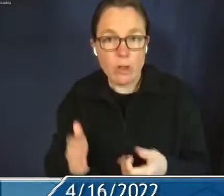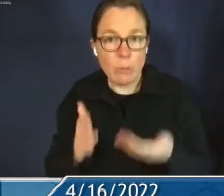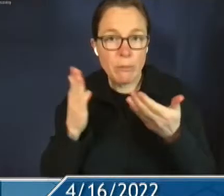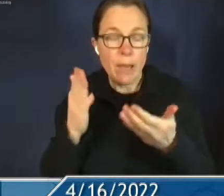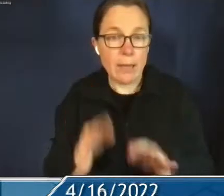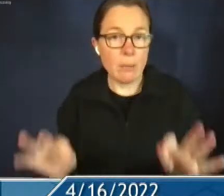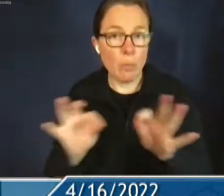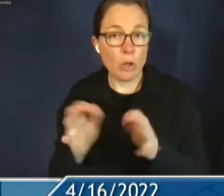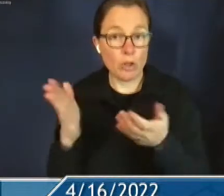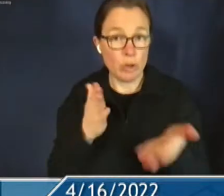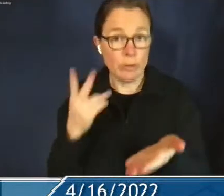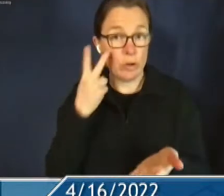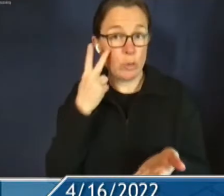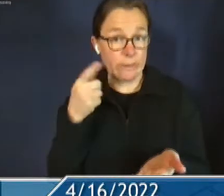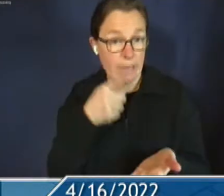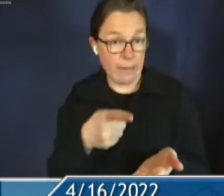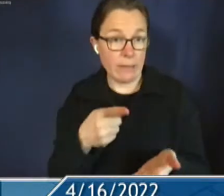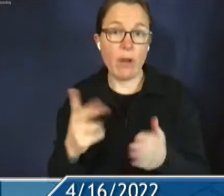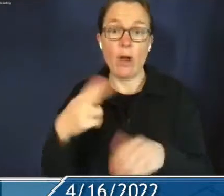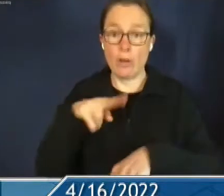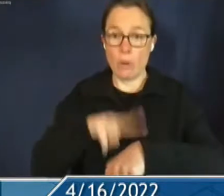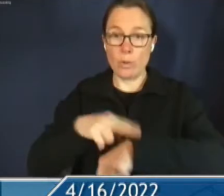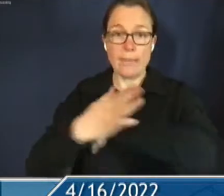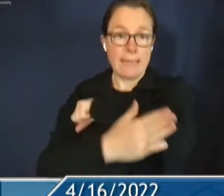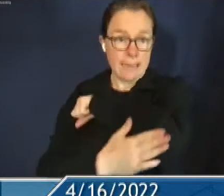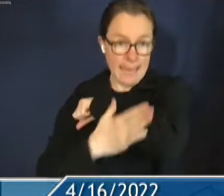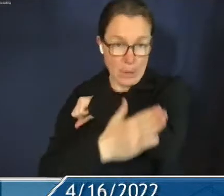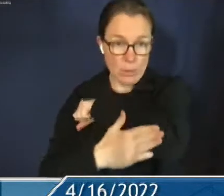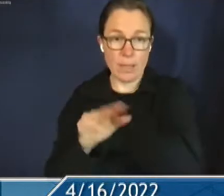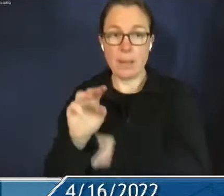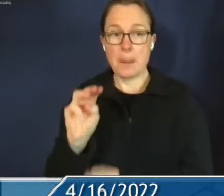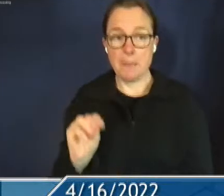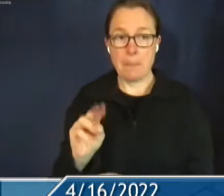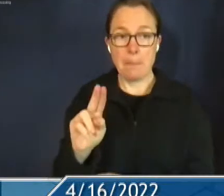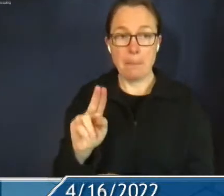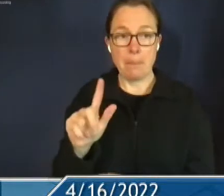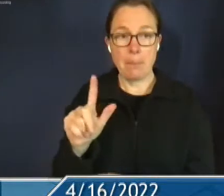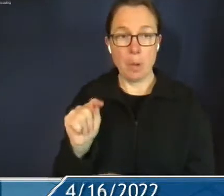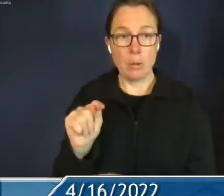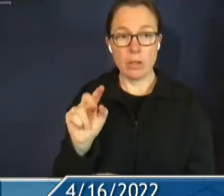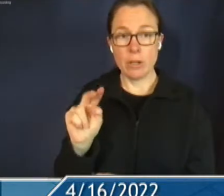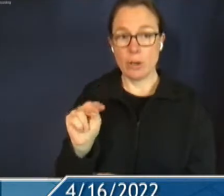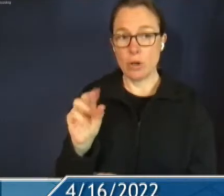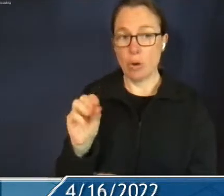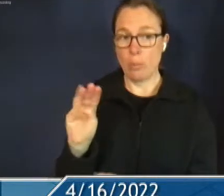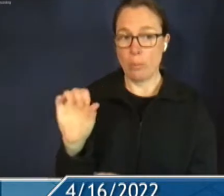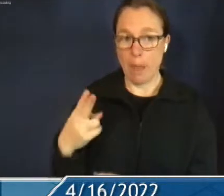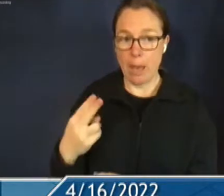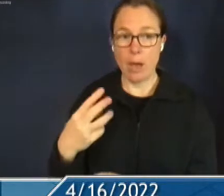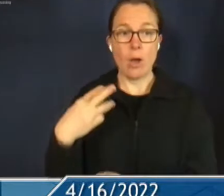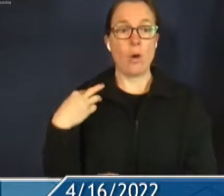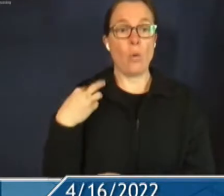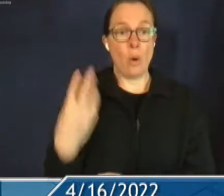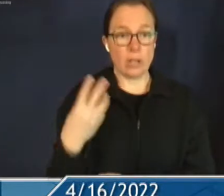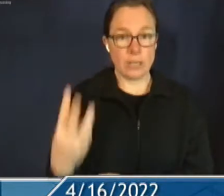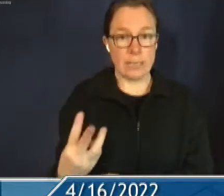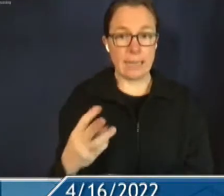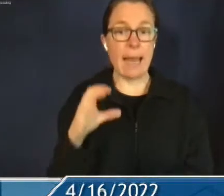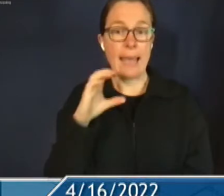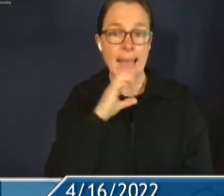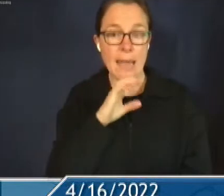them on this slide here. Of course, the county, Multnomah County, Washington County, and Clackamas County are all part